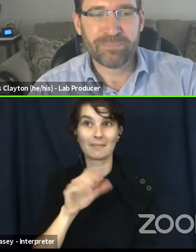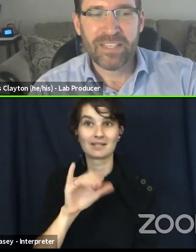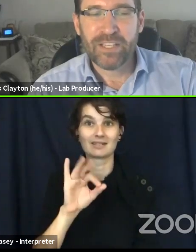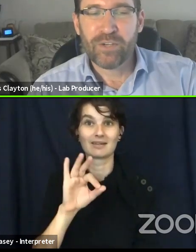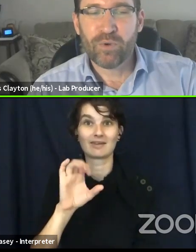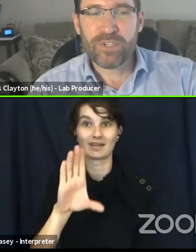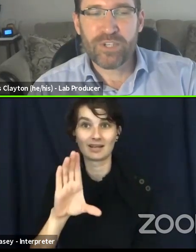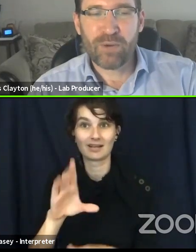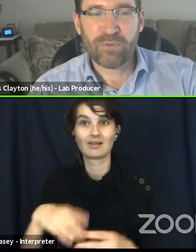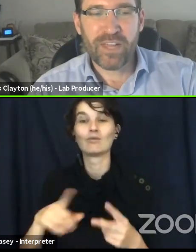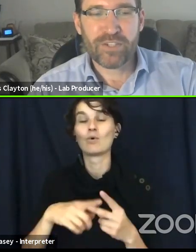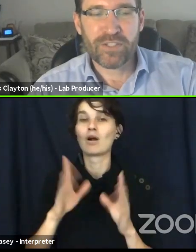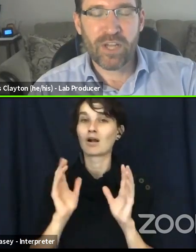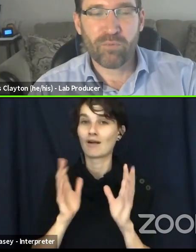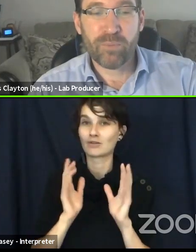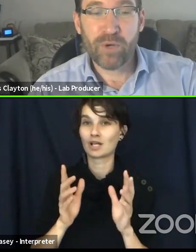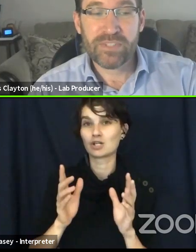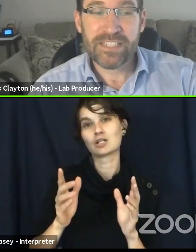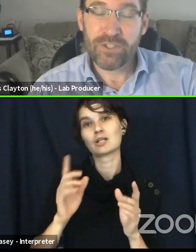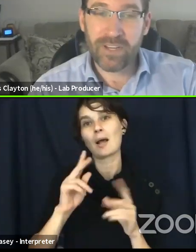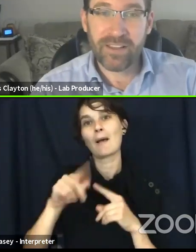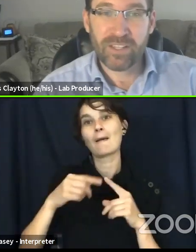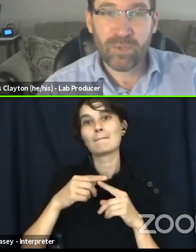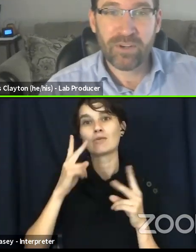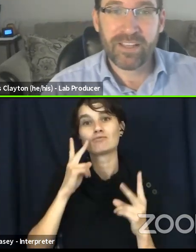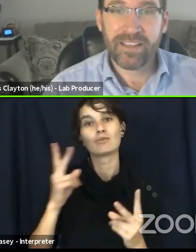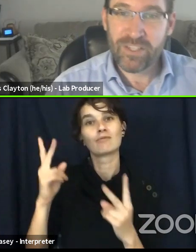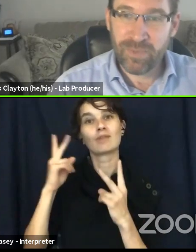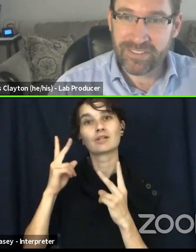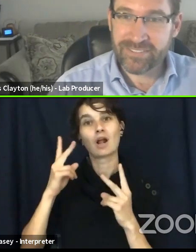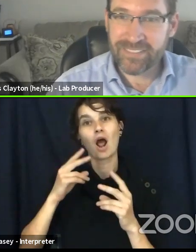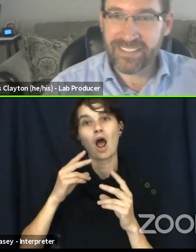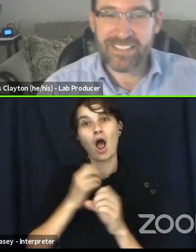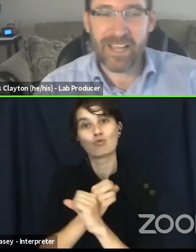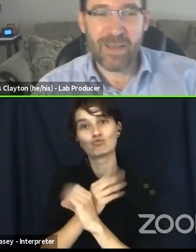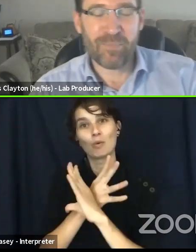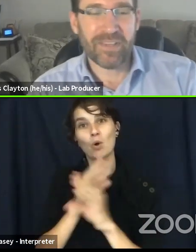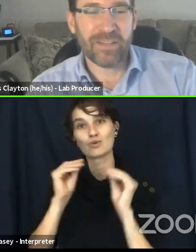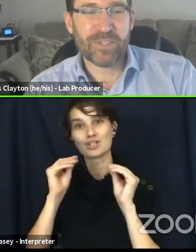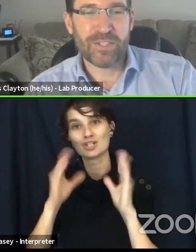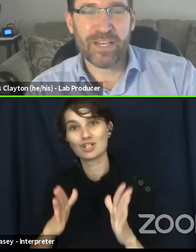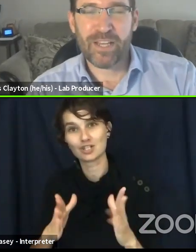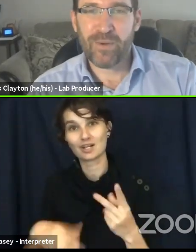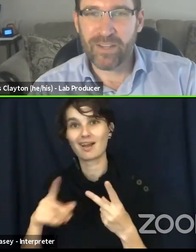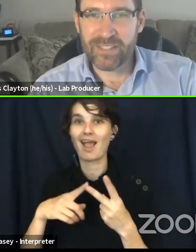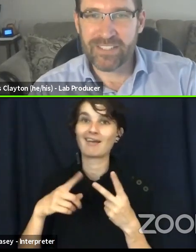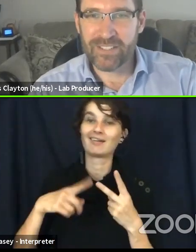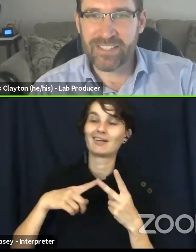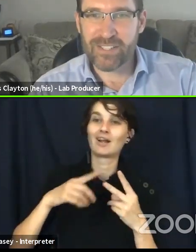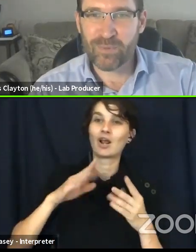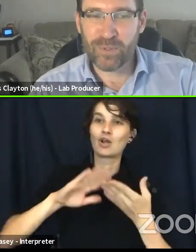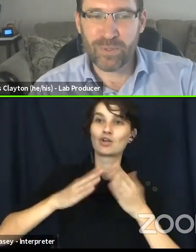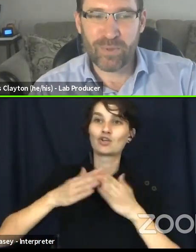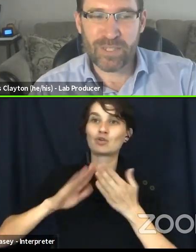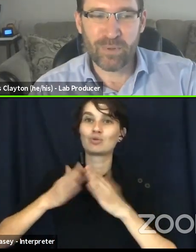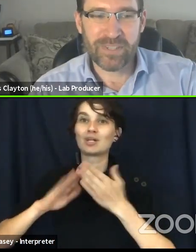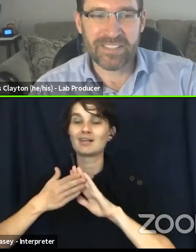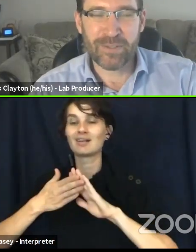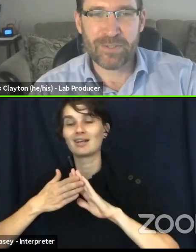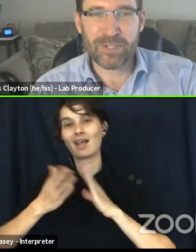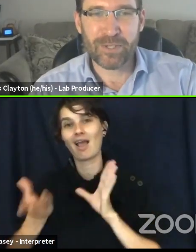Willery, who will be sharing reflections on remote teaching and community engagement in this time, which is yet another angle into this world that